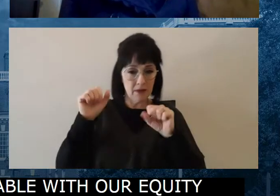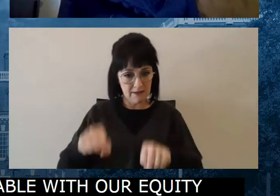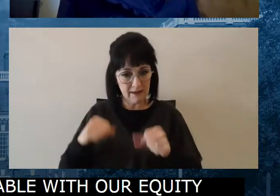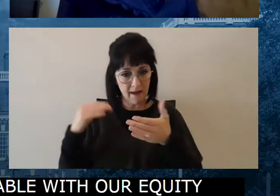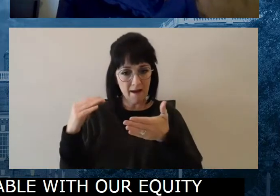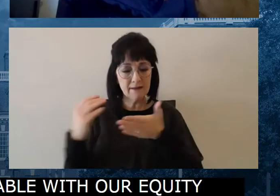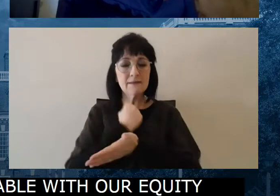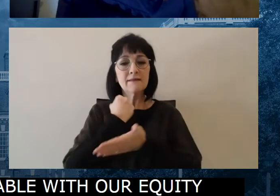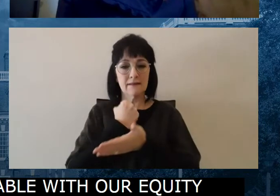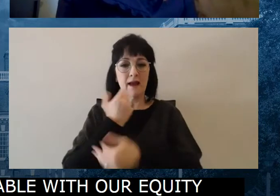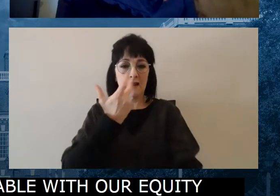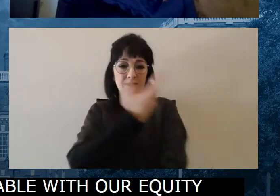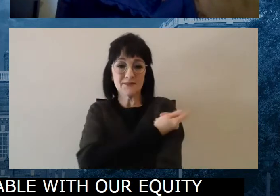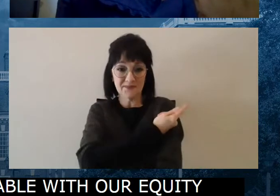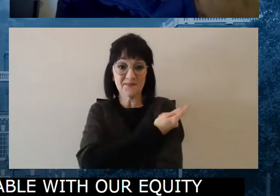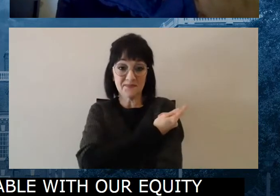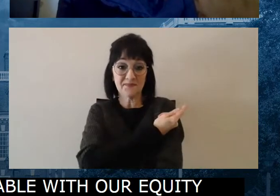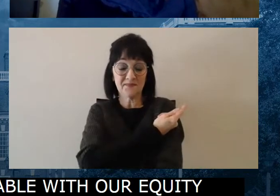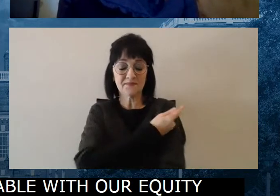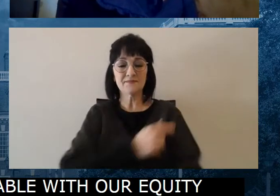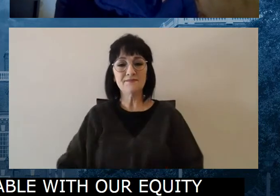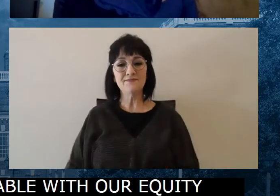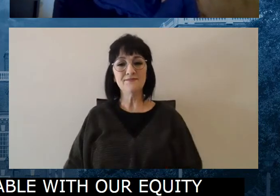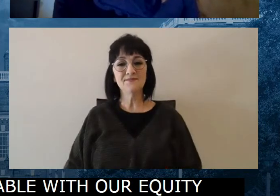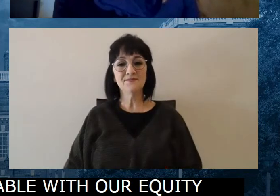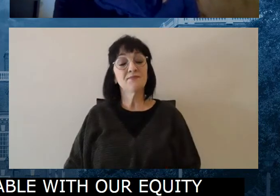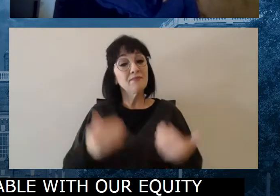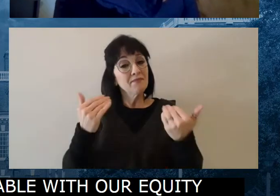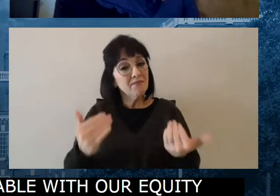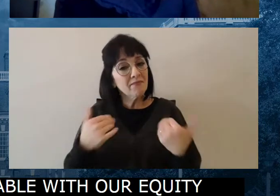Let me shift gears one more time.